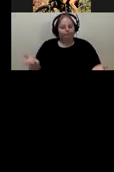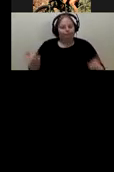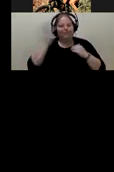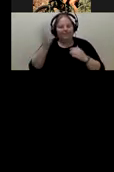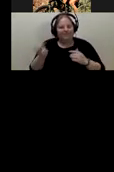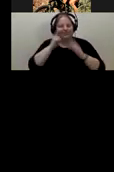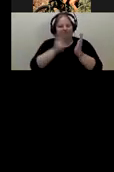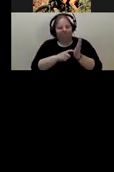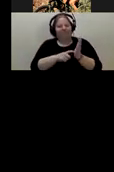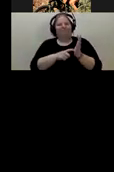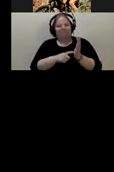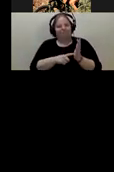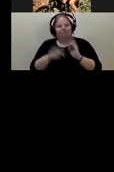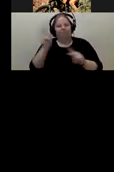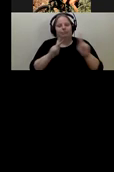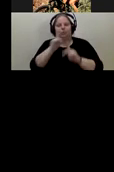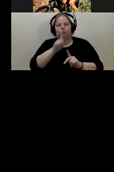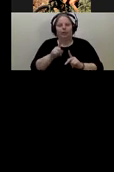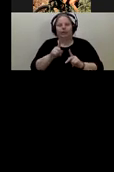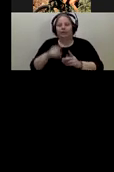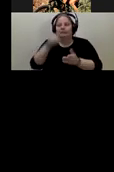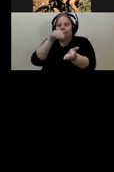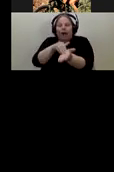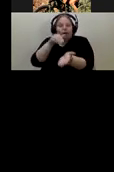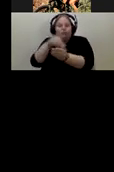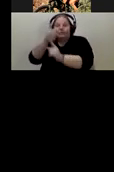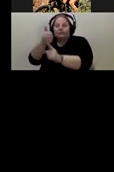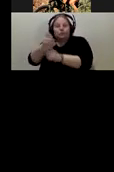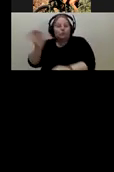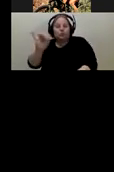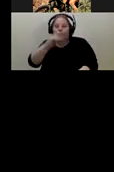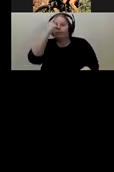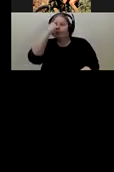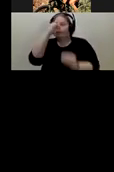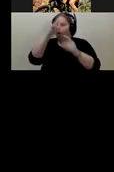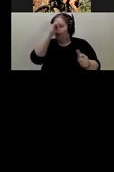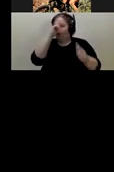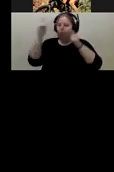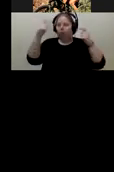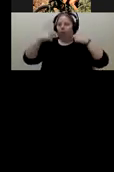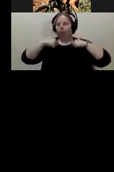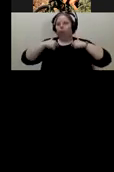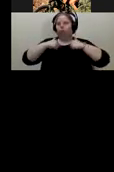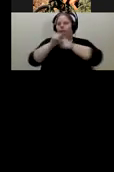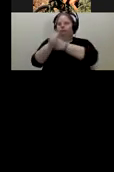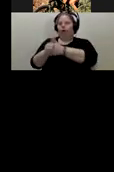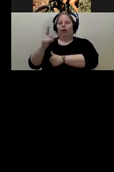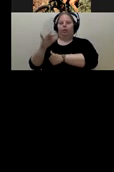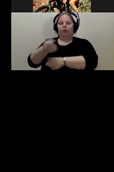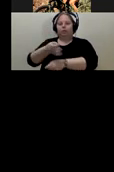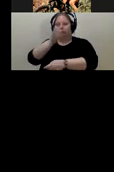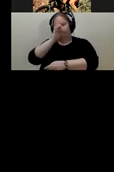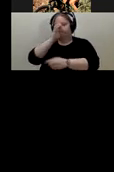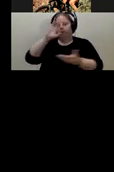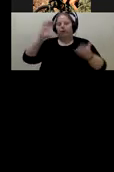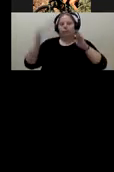see the people, doctors even, tend to think maybe a little more highly of their own ethical decision-making